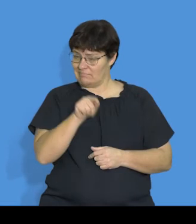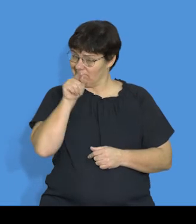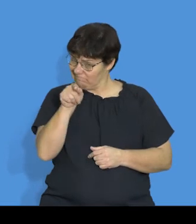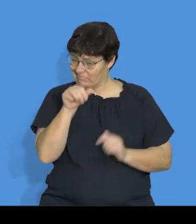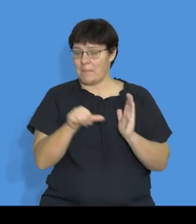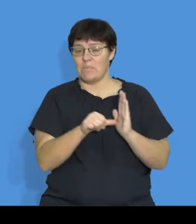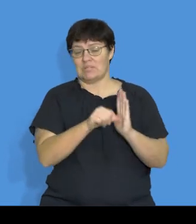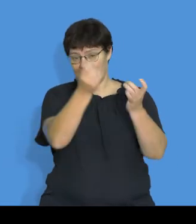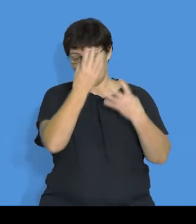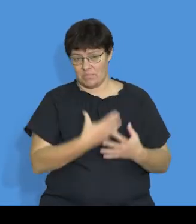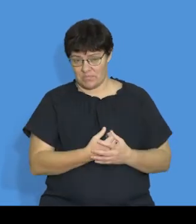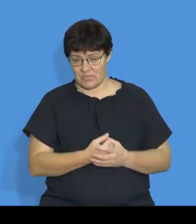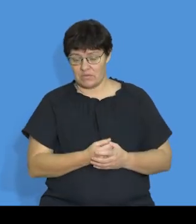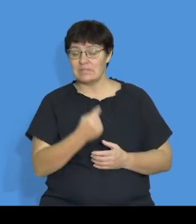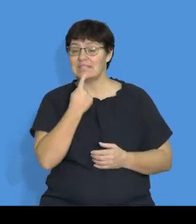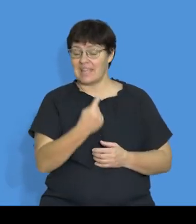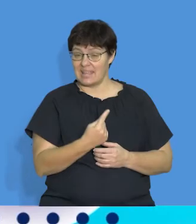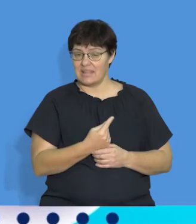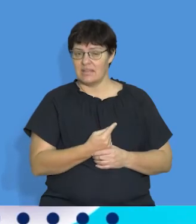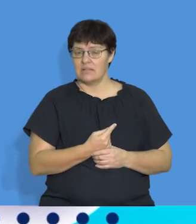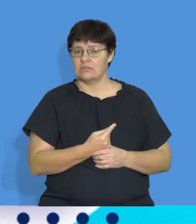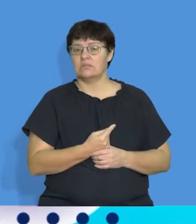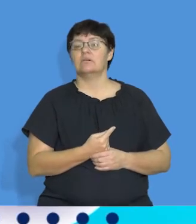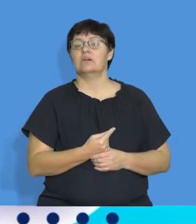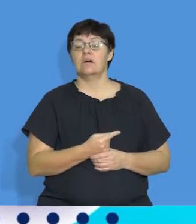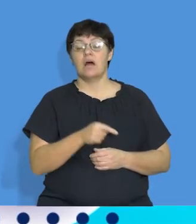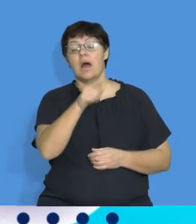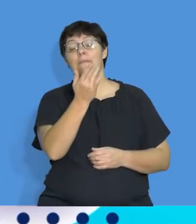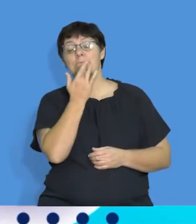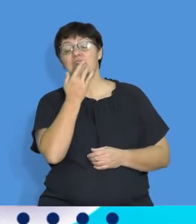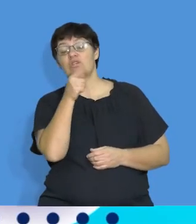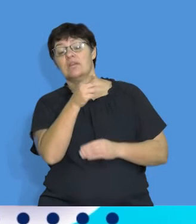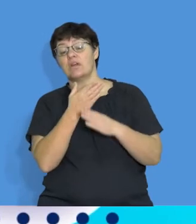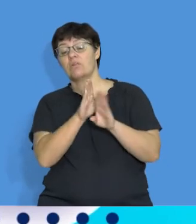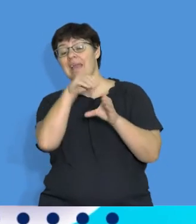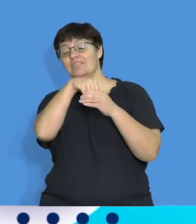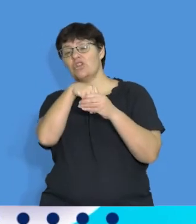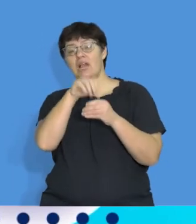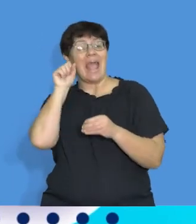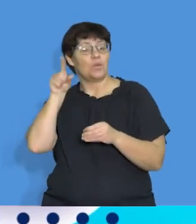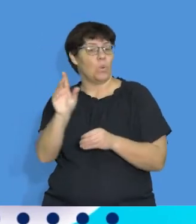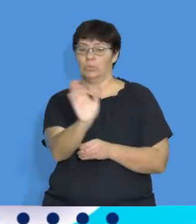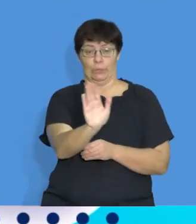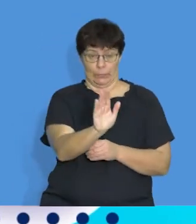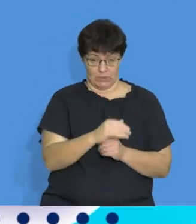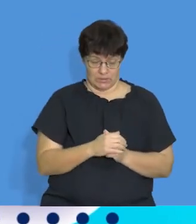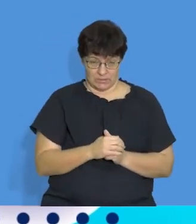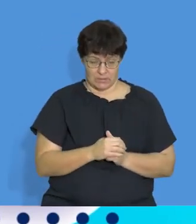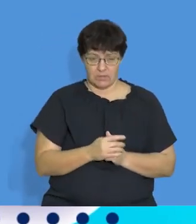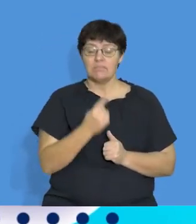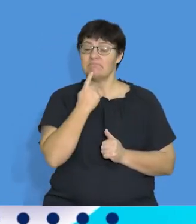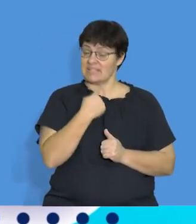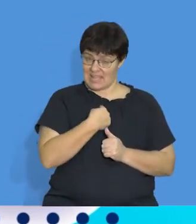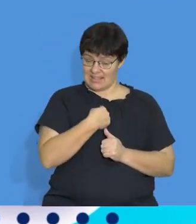piece of information. We are told that we are not going to ignore the internal resistance of the battery. What does that tell us? It tells us